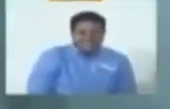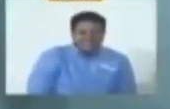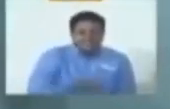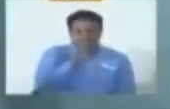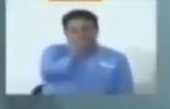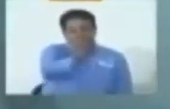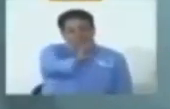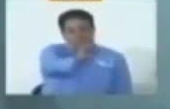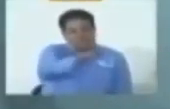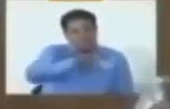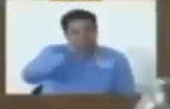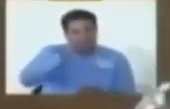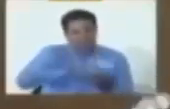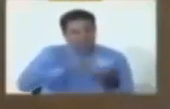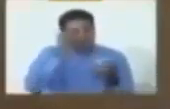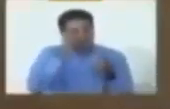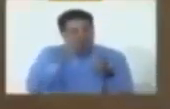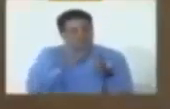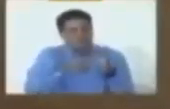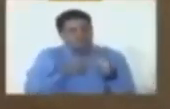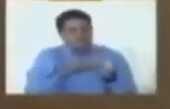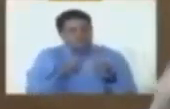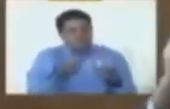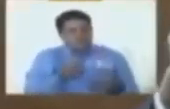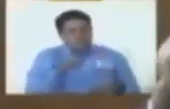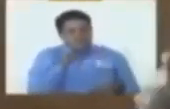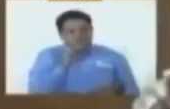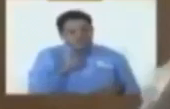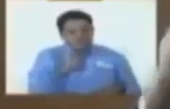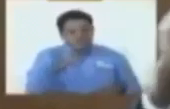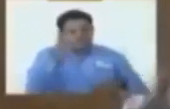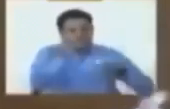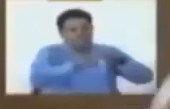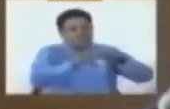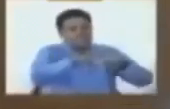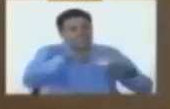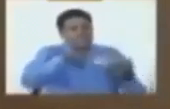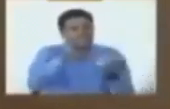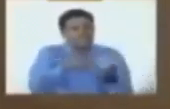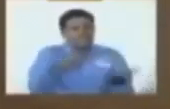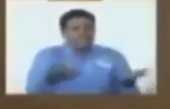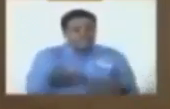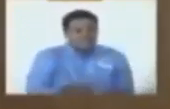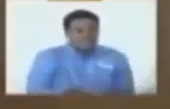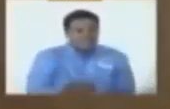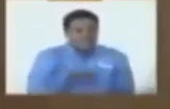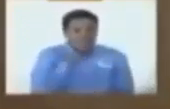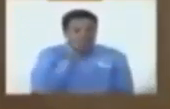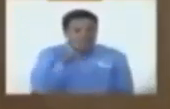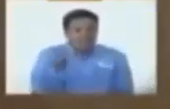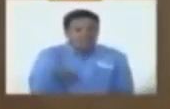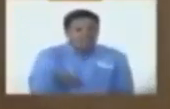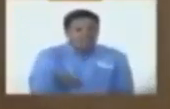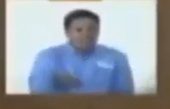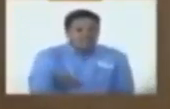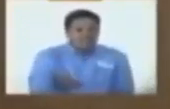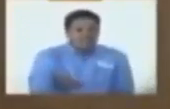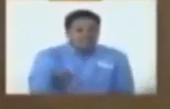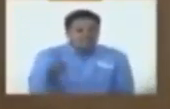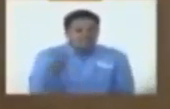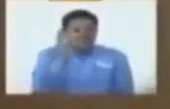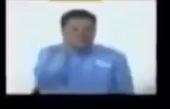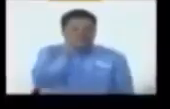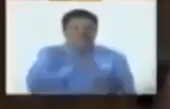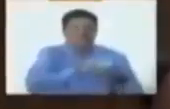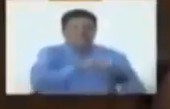No, I'm on my feet upon the border. I really love the MP. Take your seat on my feet. Speaker, I'm on my feet. I'm on my